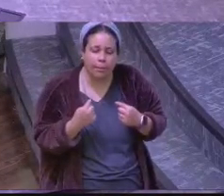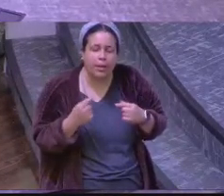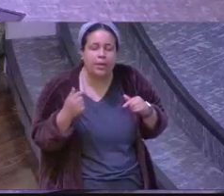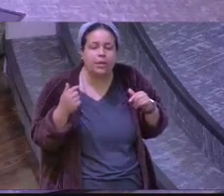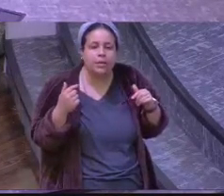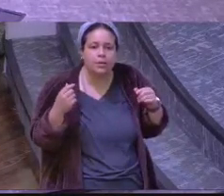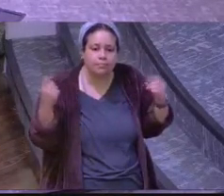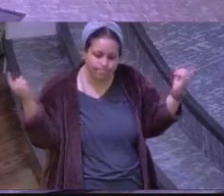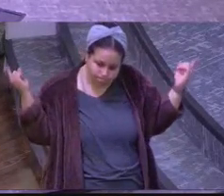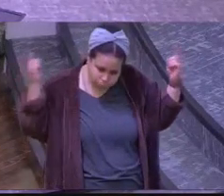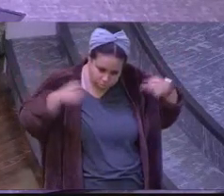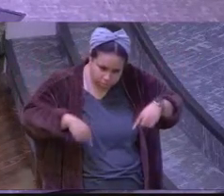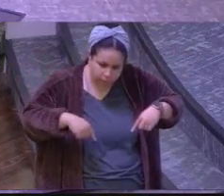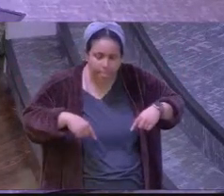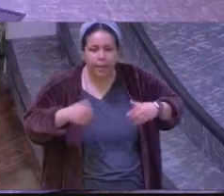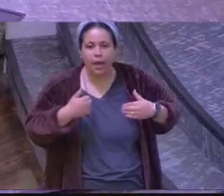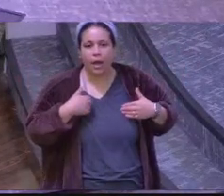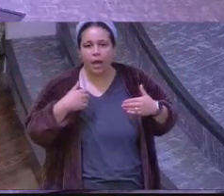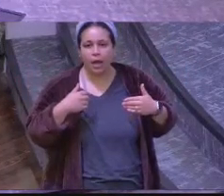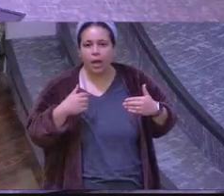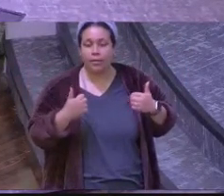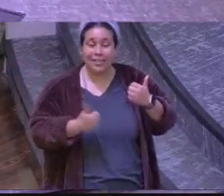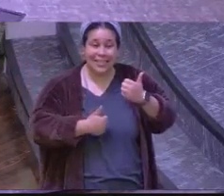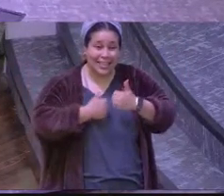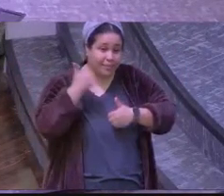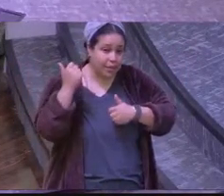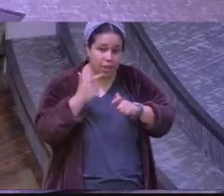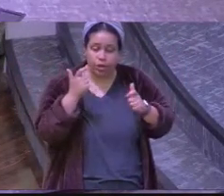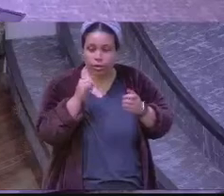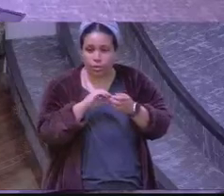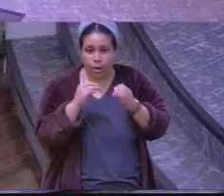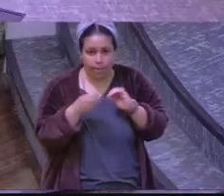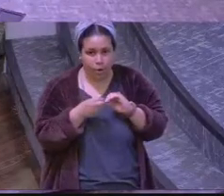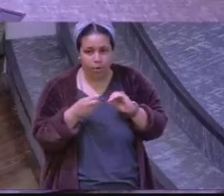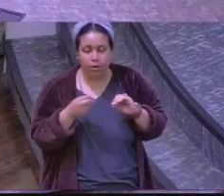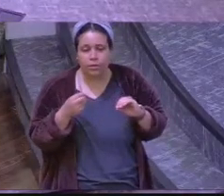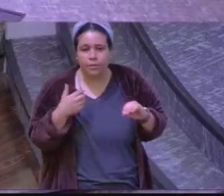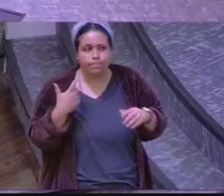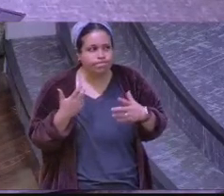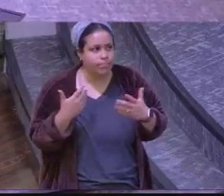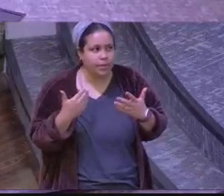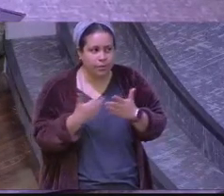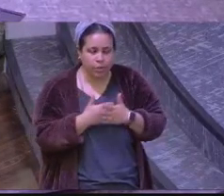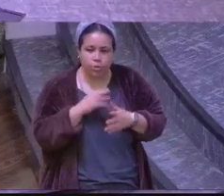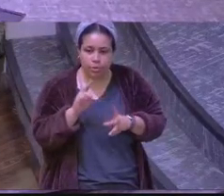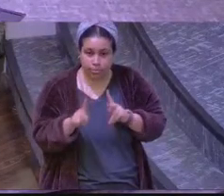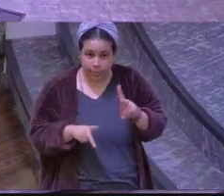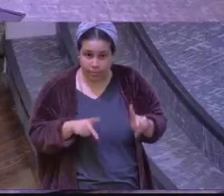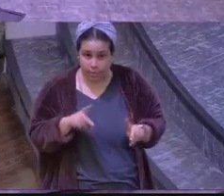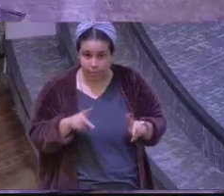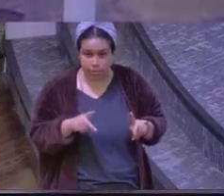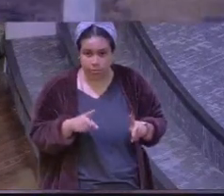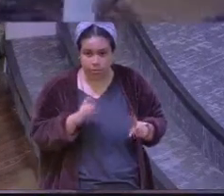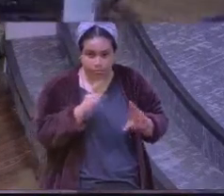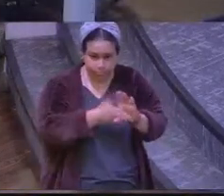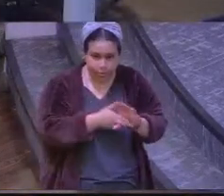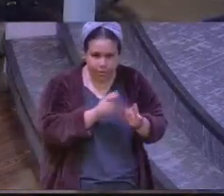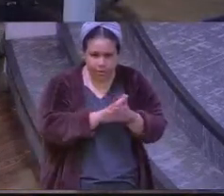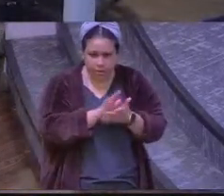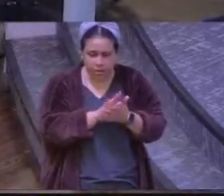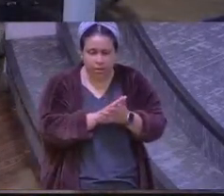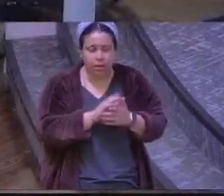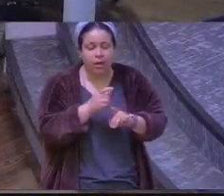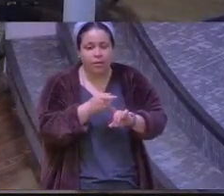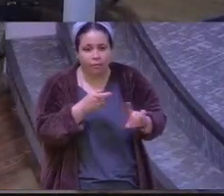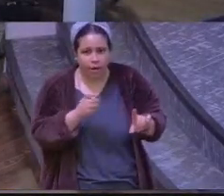then we have had a significantly large number of newcomers to our school district coming